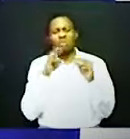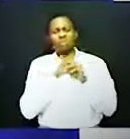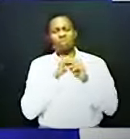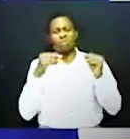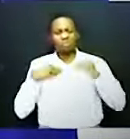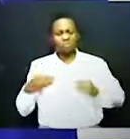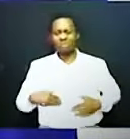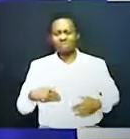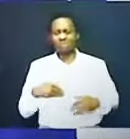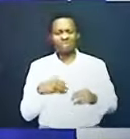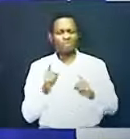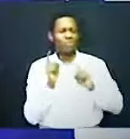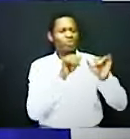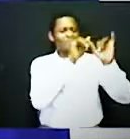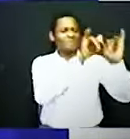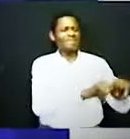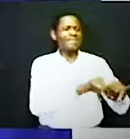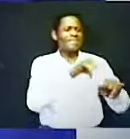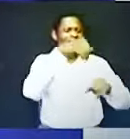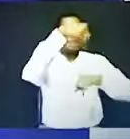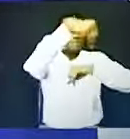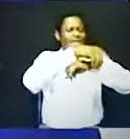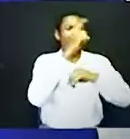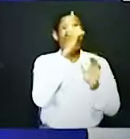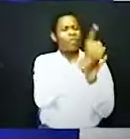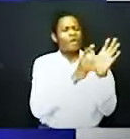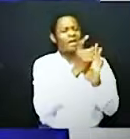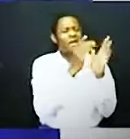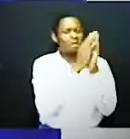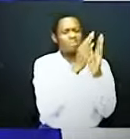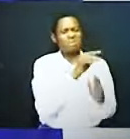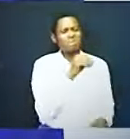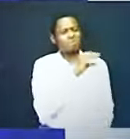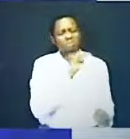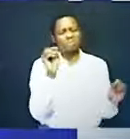in the night there. A congregation of about